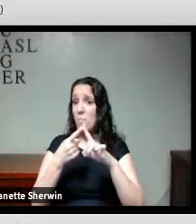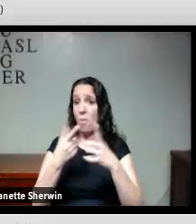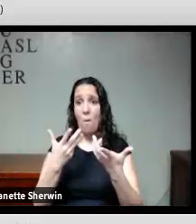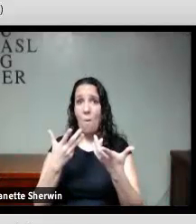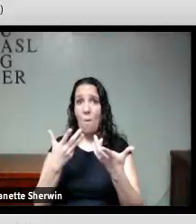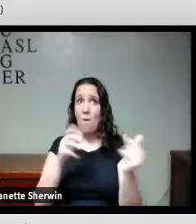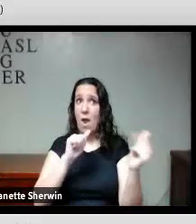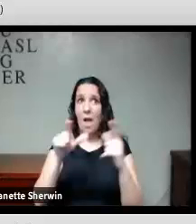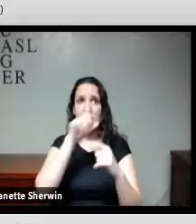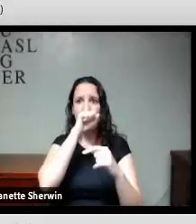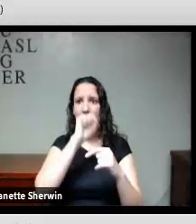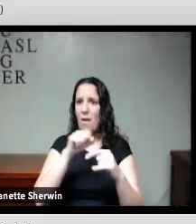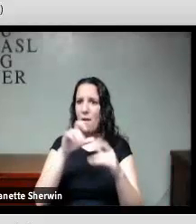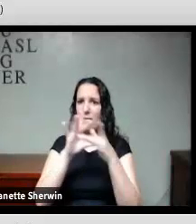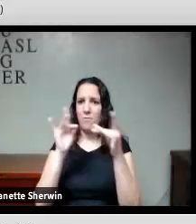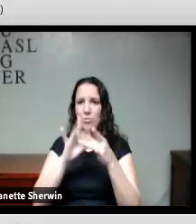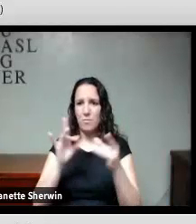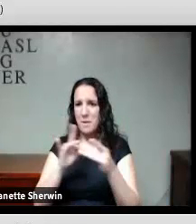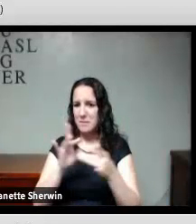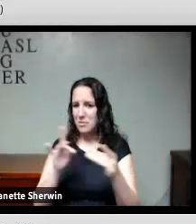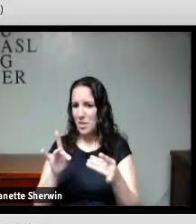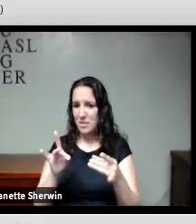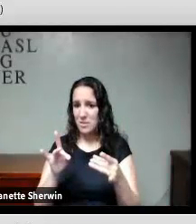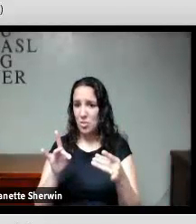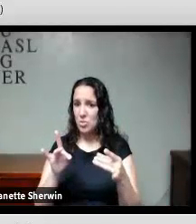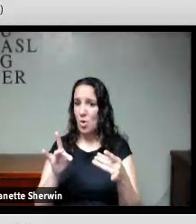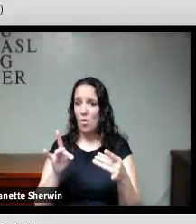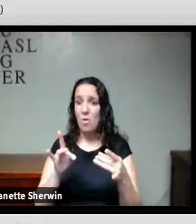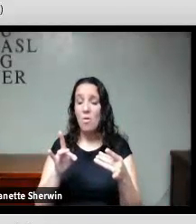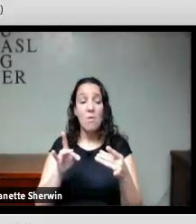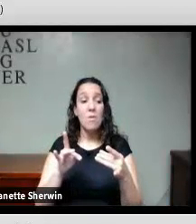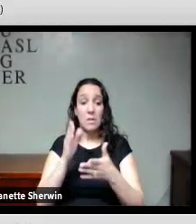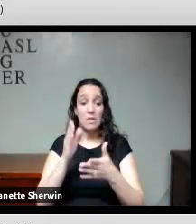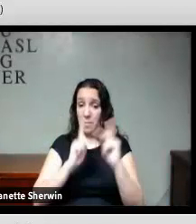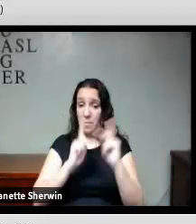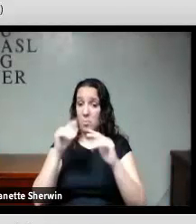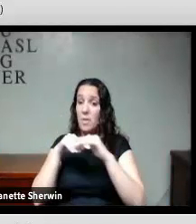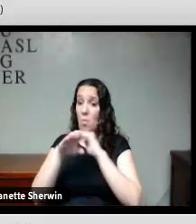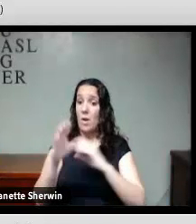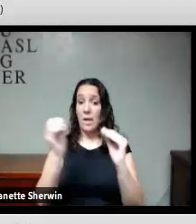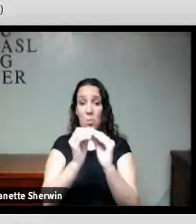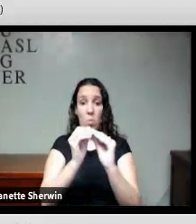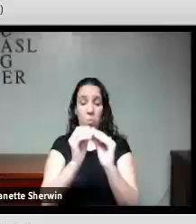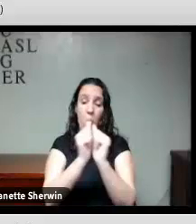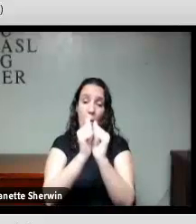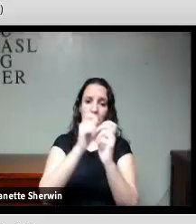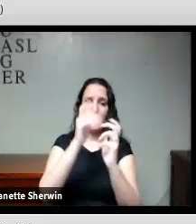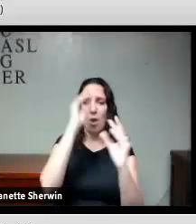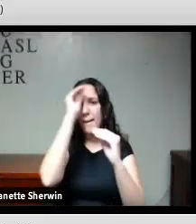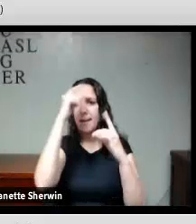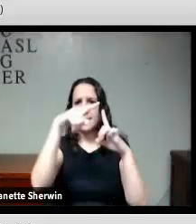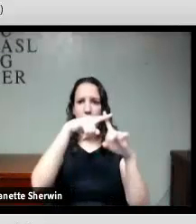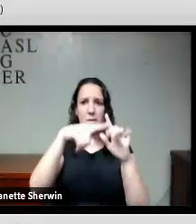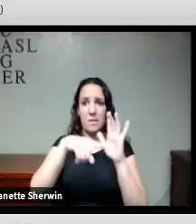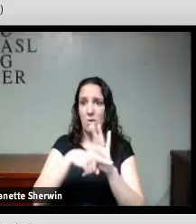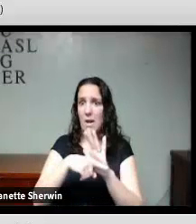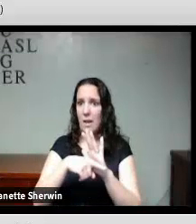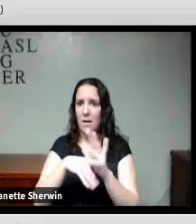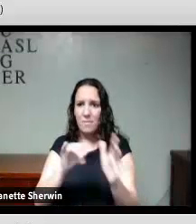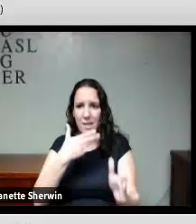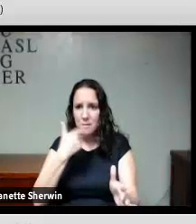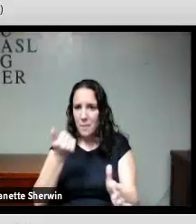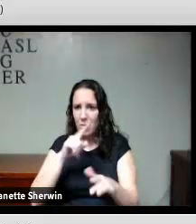because you bring up things that I may have thought of or may not have thought of and never verbalized, and sometimes it doesn't even pop into my head. But